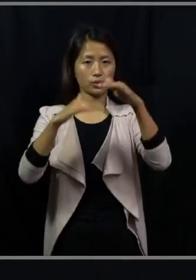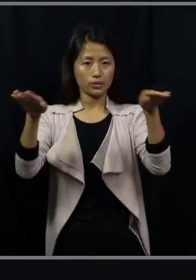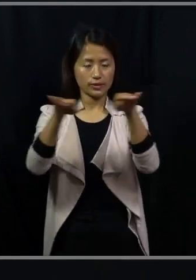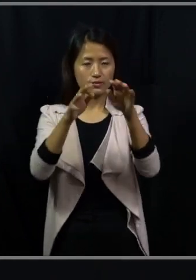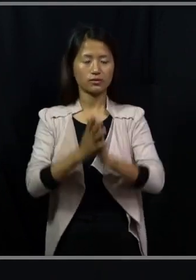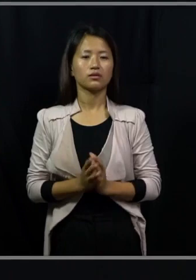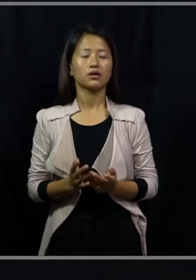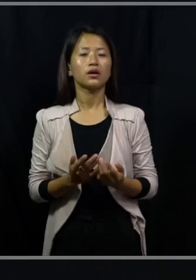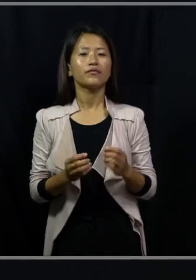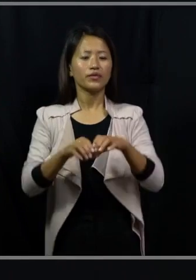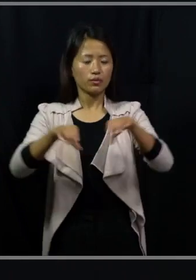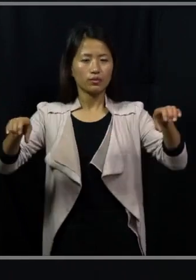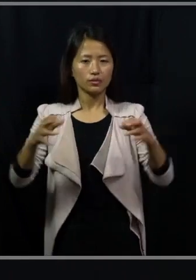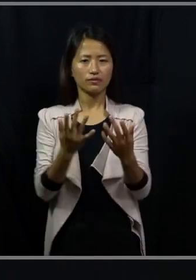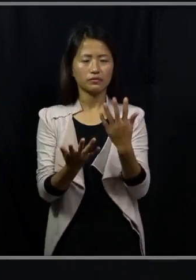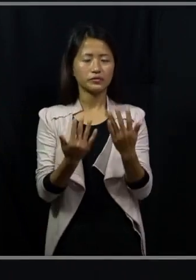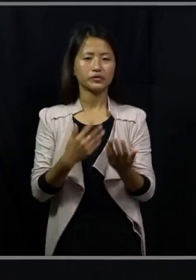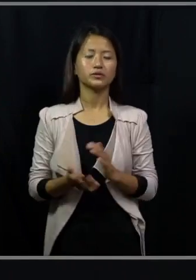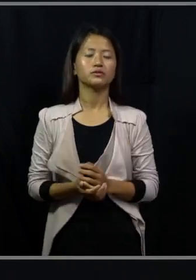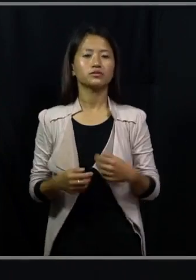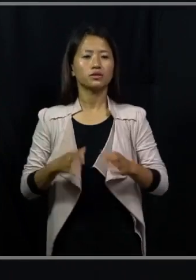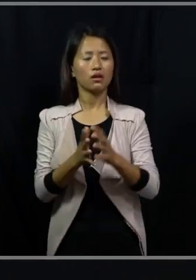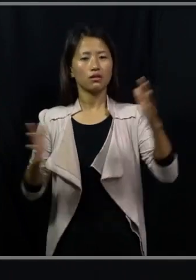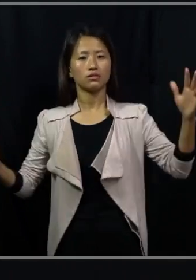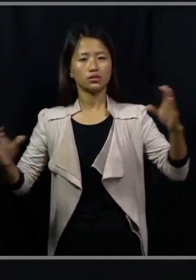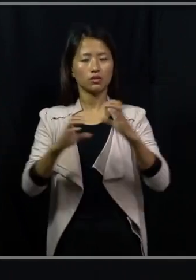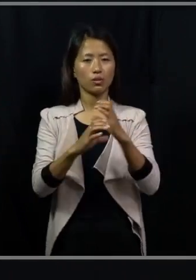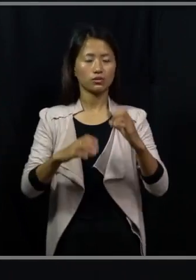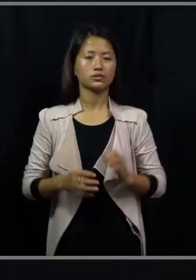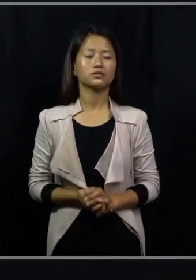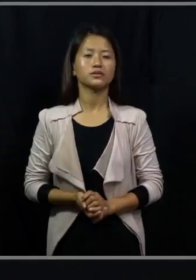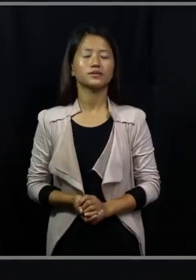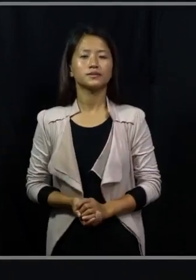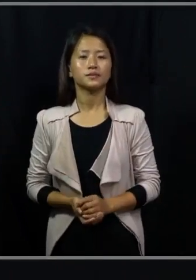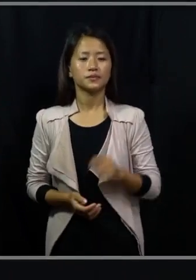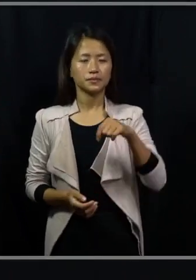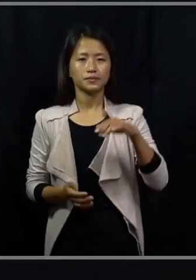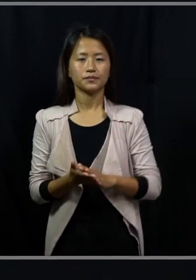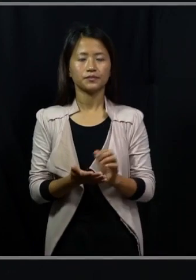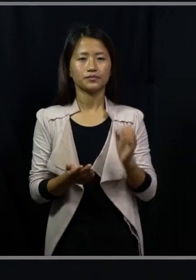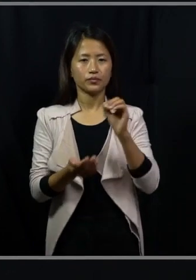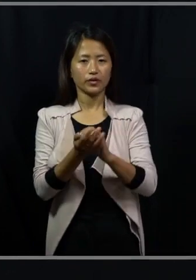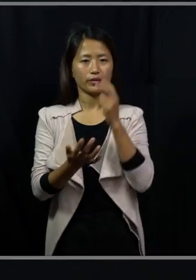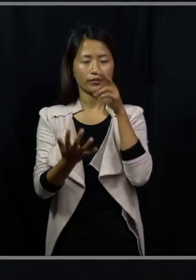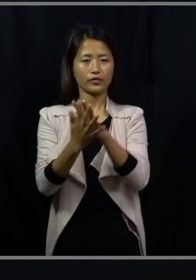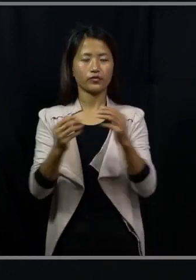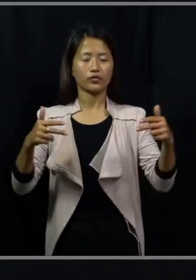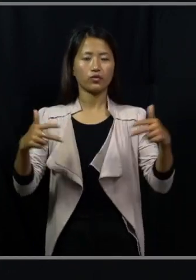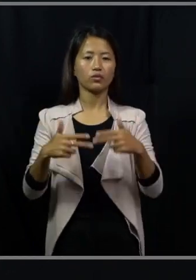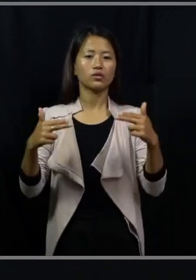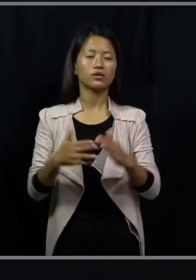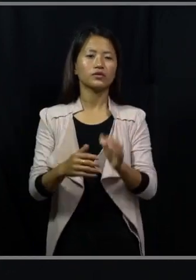no wood available for the construction of large halls. And not only that, the captives of wars